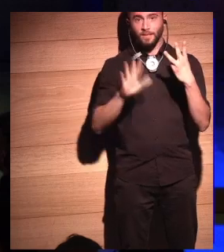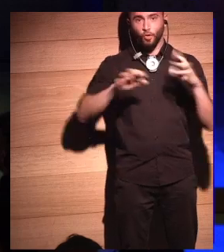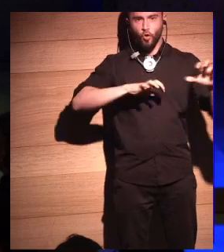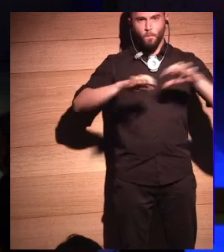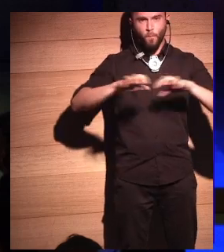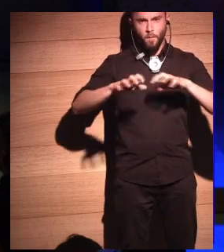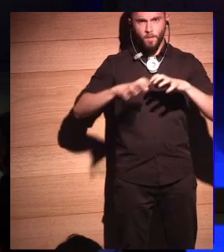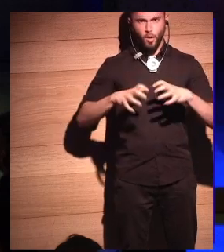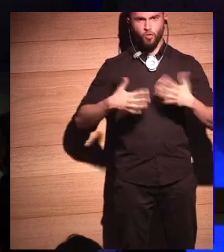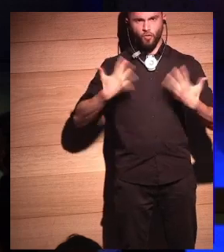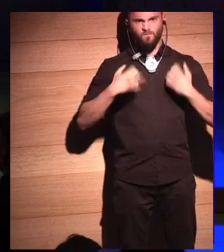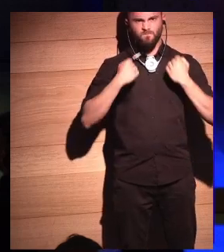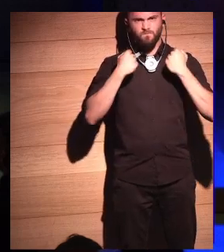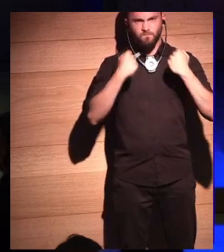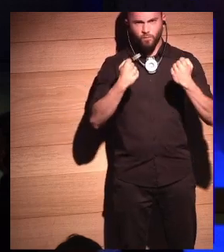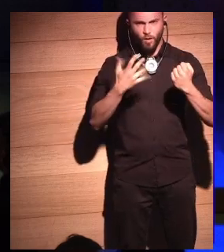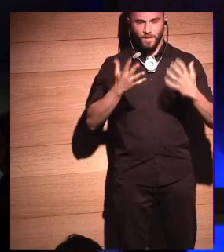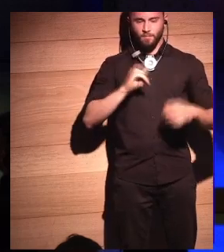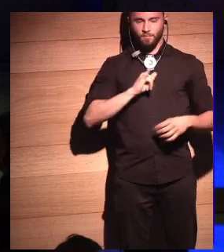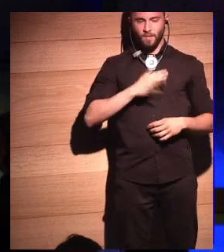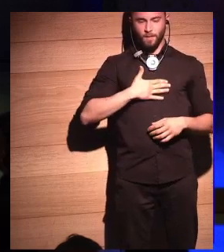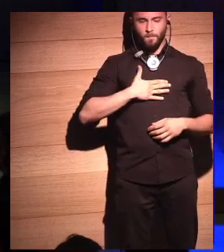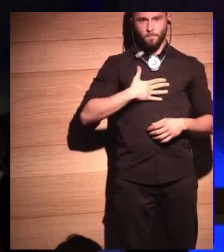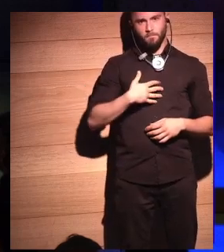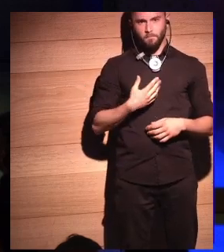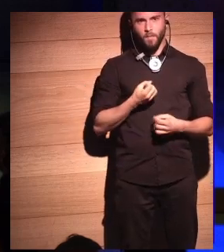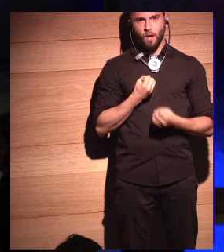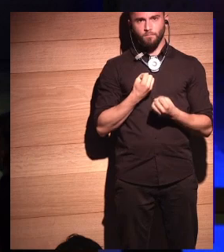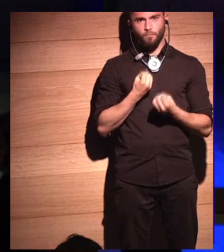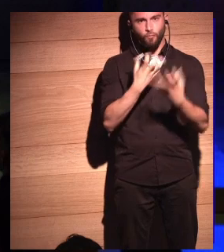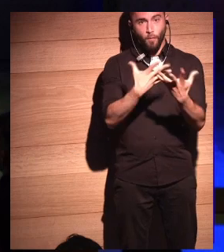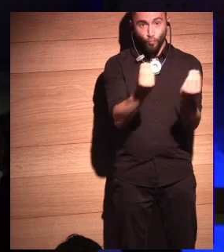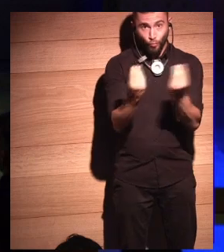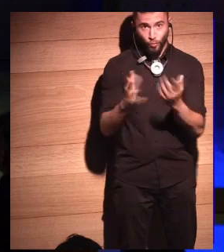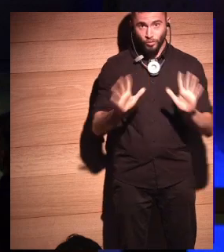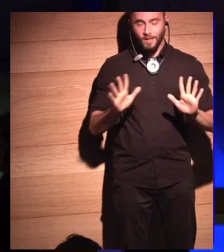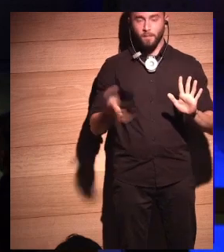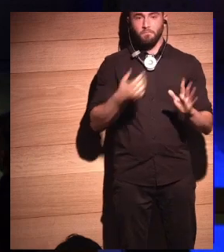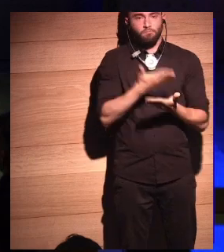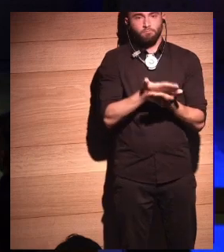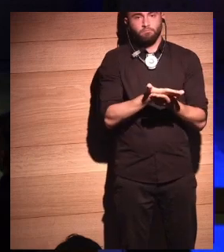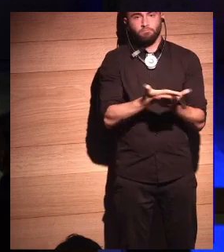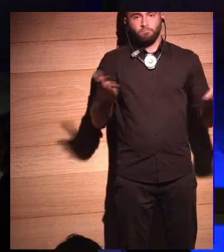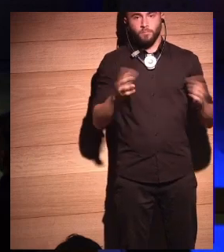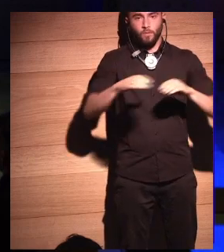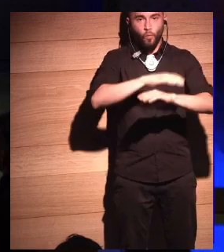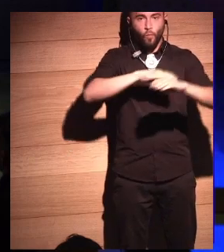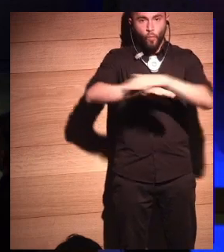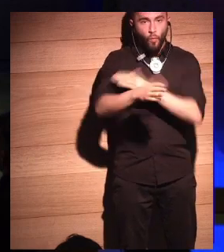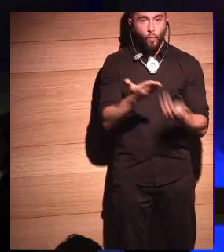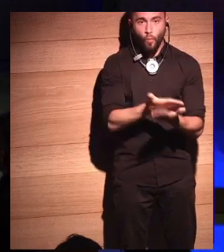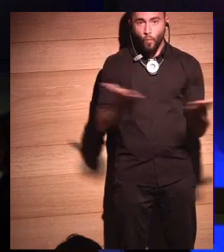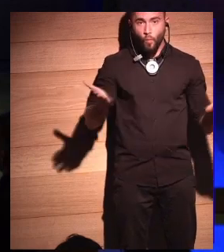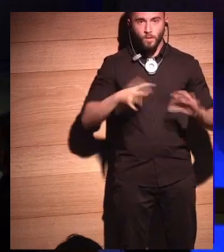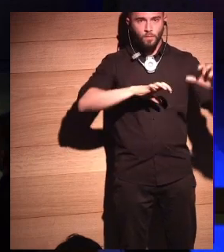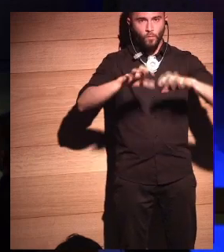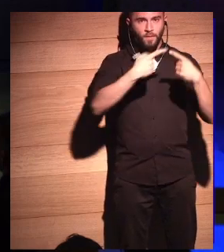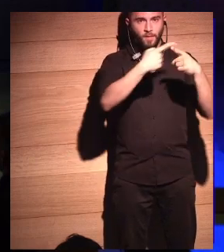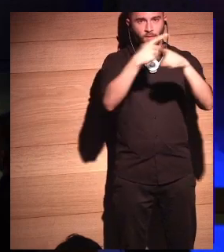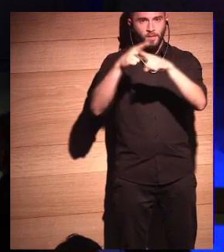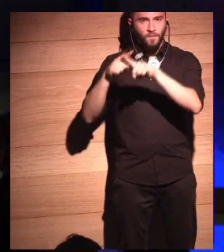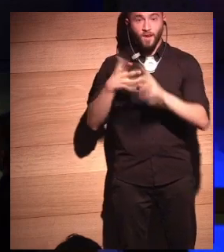my character. But everyone who's ever put these gloves on, they all move different. And the beautiful thing about